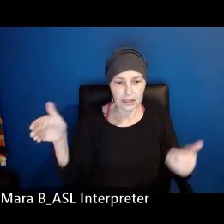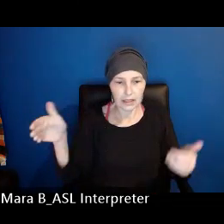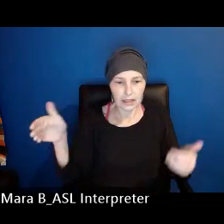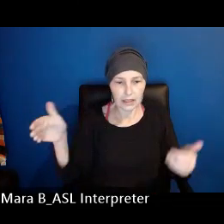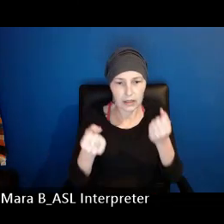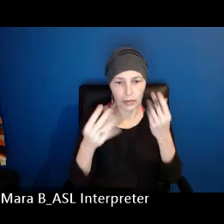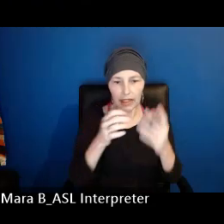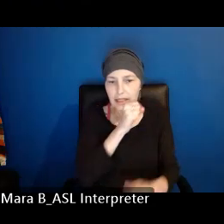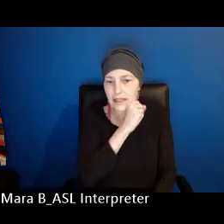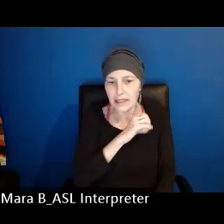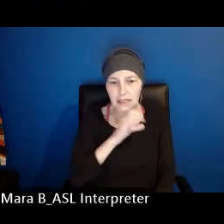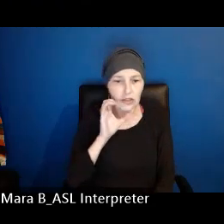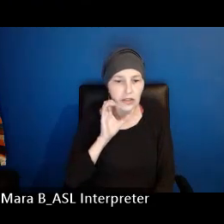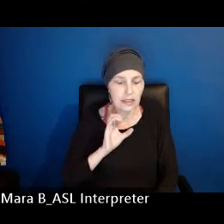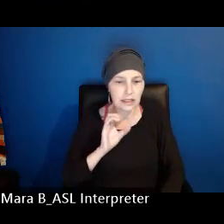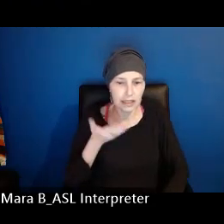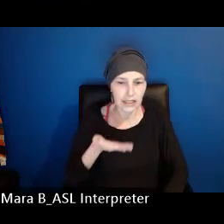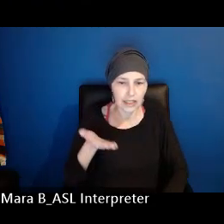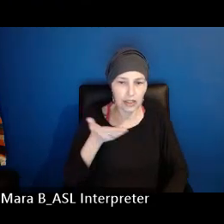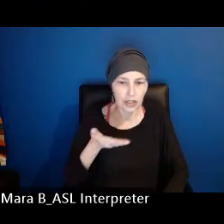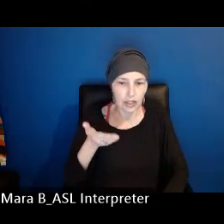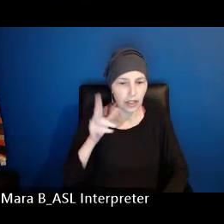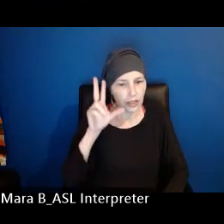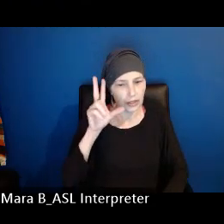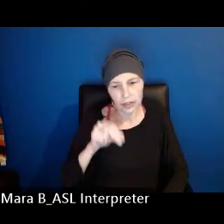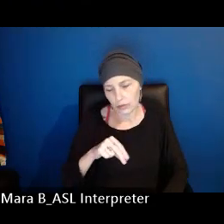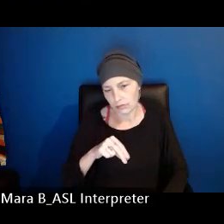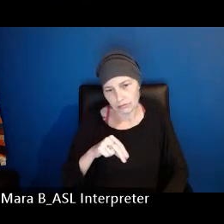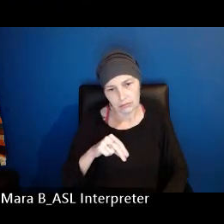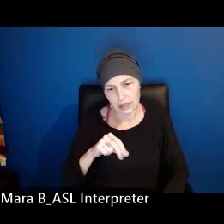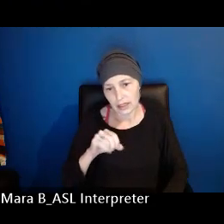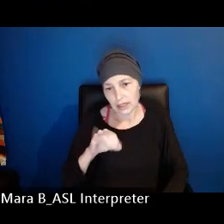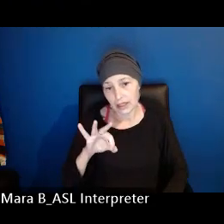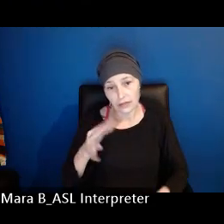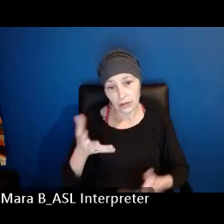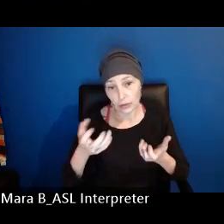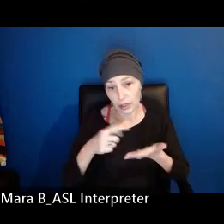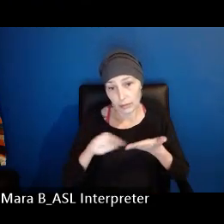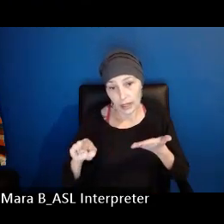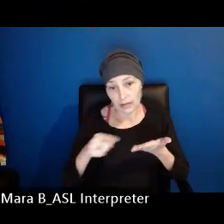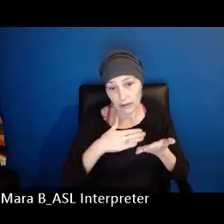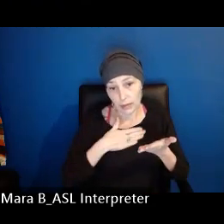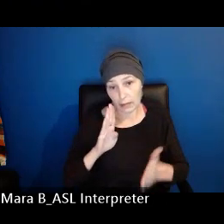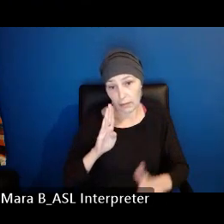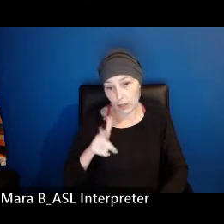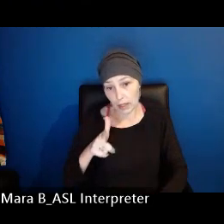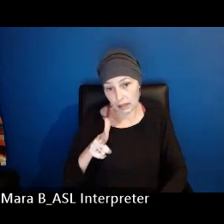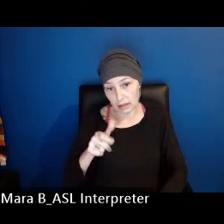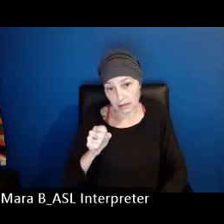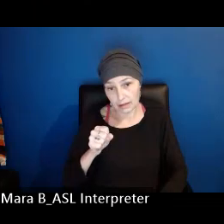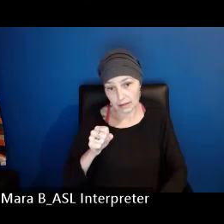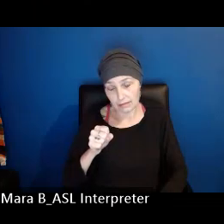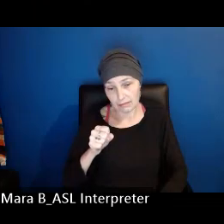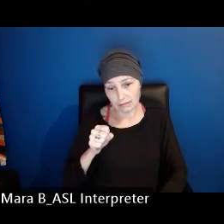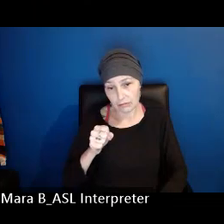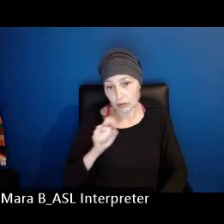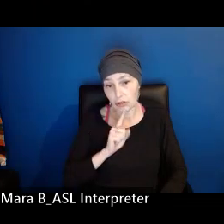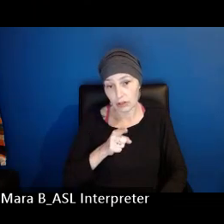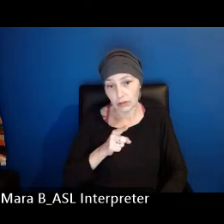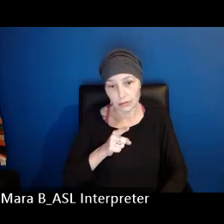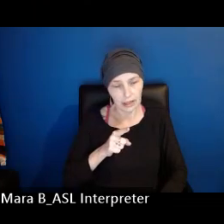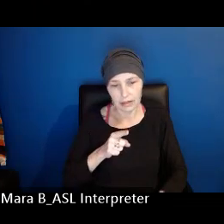senior park. No, I'm sorry. Unless someone wants to keep paying for my bills, I'm not volunteering for this. And our